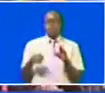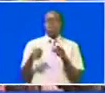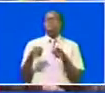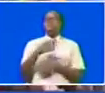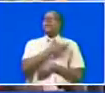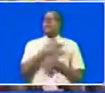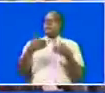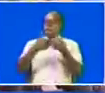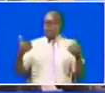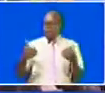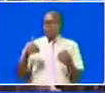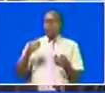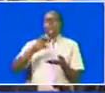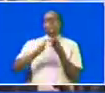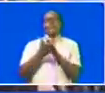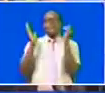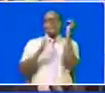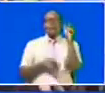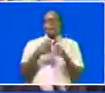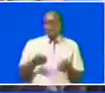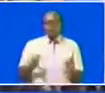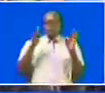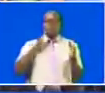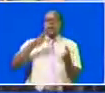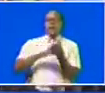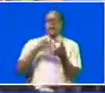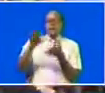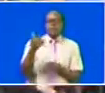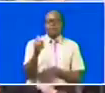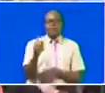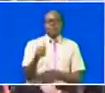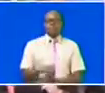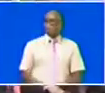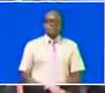He is here to submit official divorce papers. Patrick Amimo, KTN News.